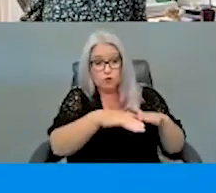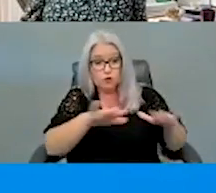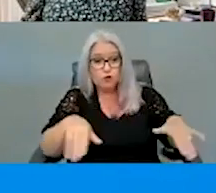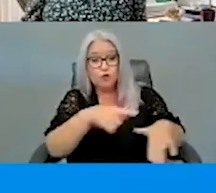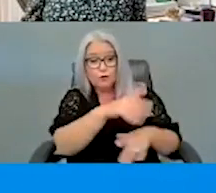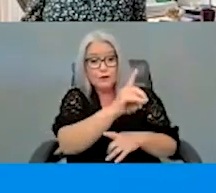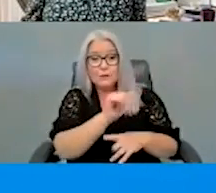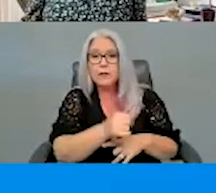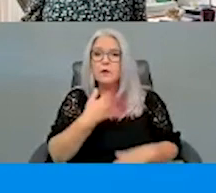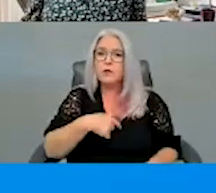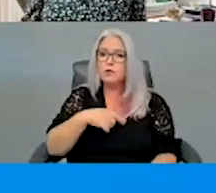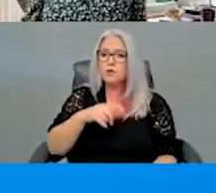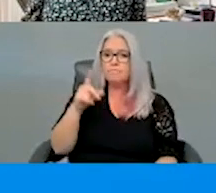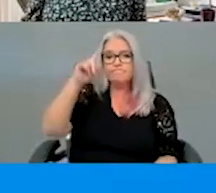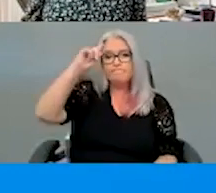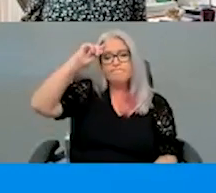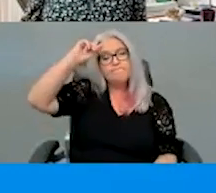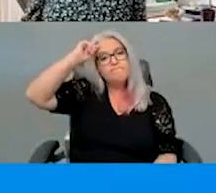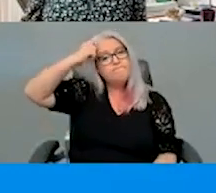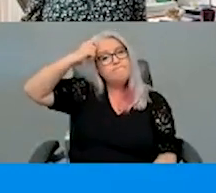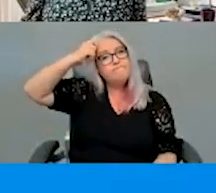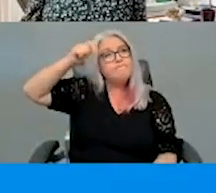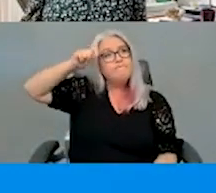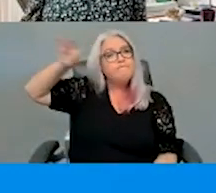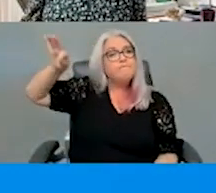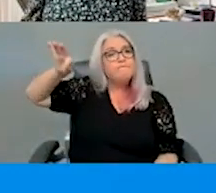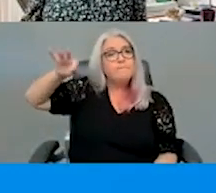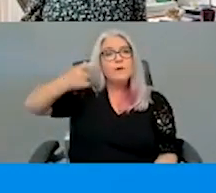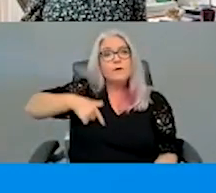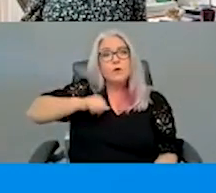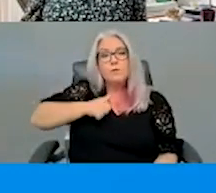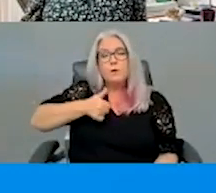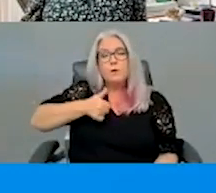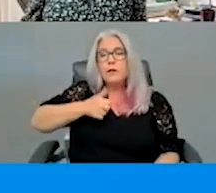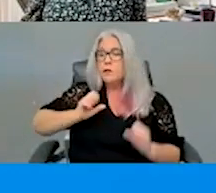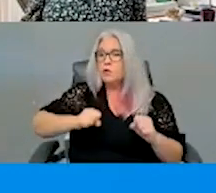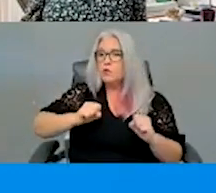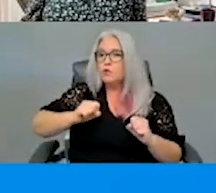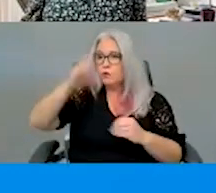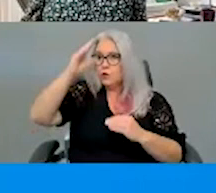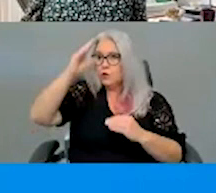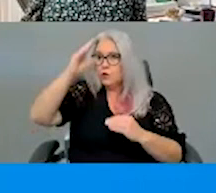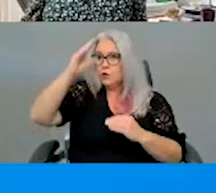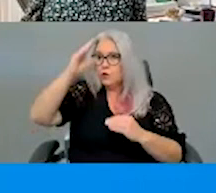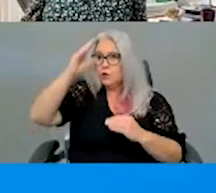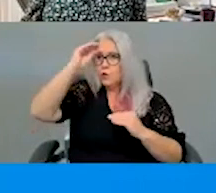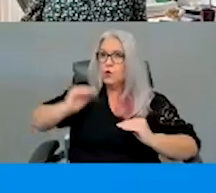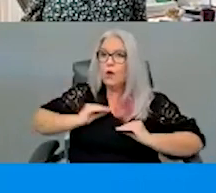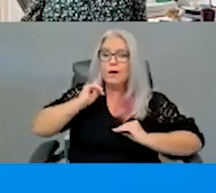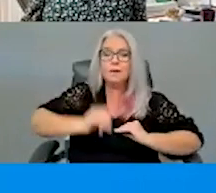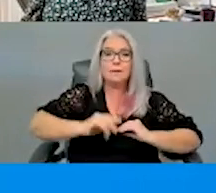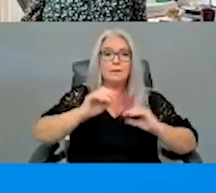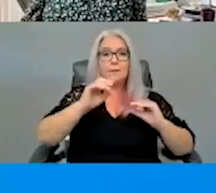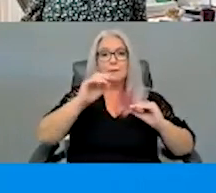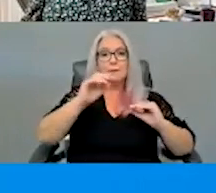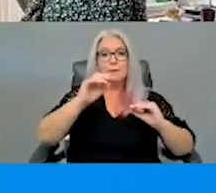just turn off the switch of anything ableist they have been taught, and not really supporting and guiding them